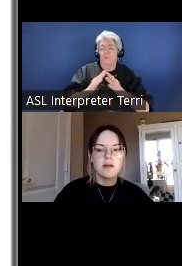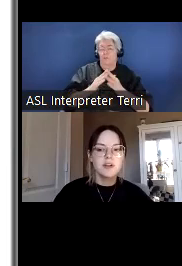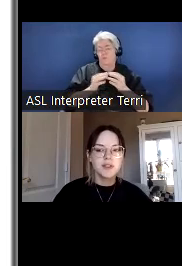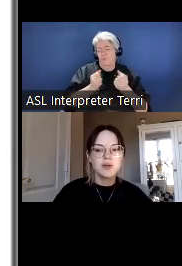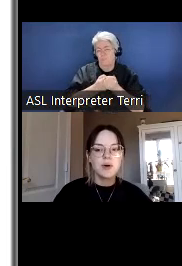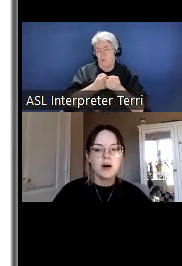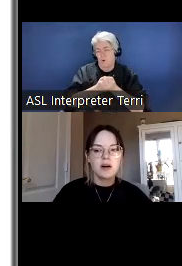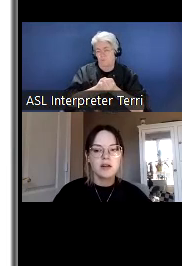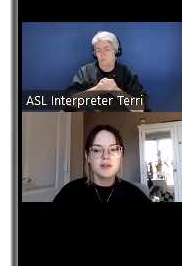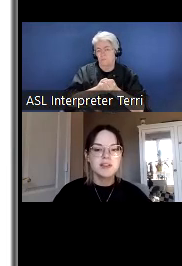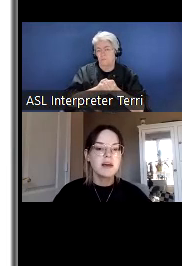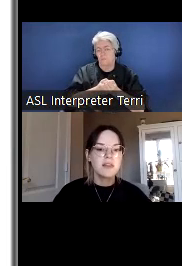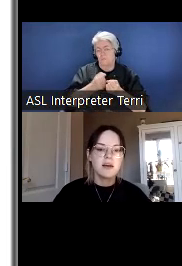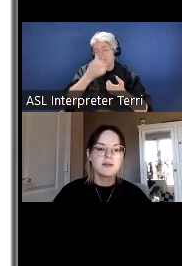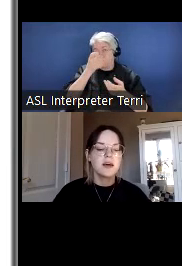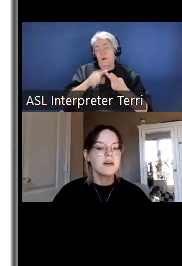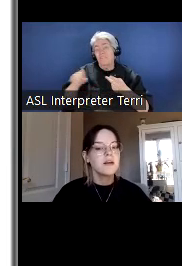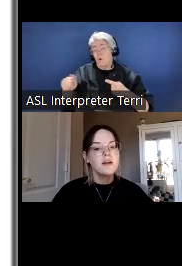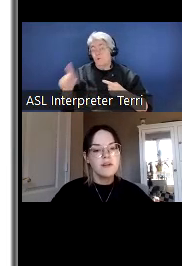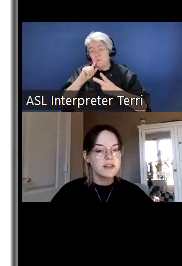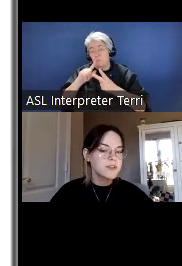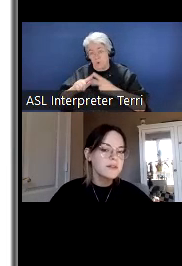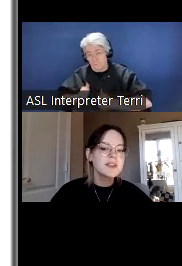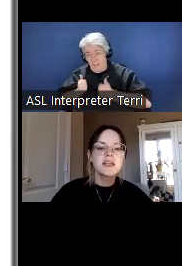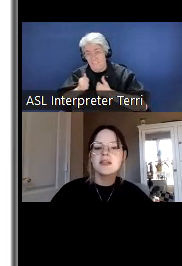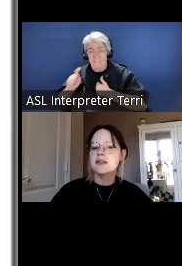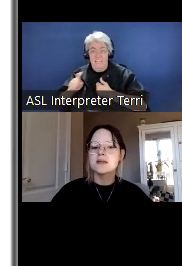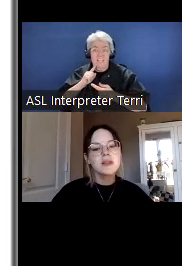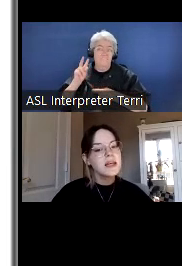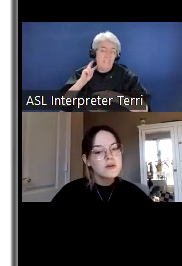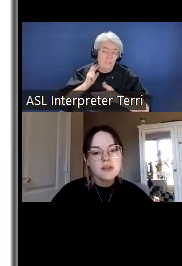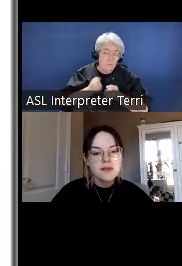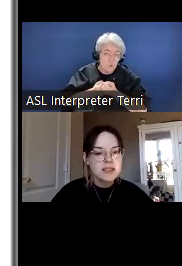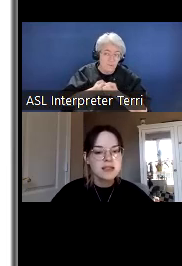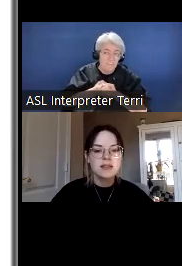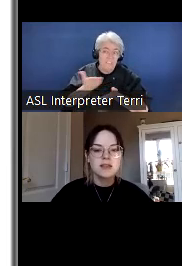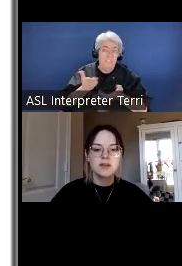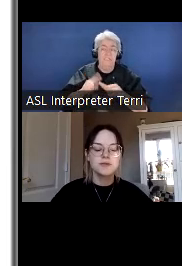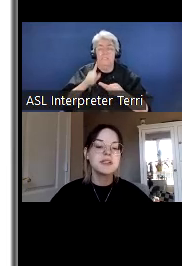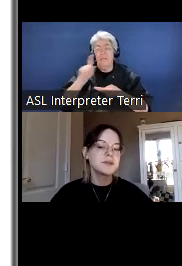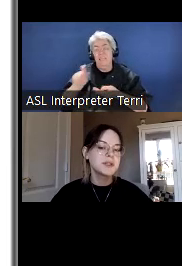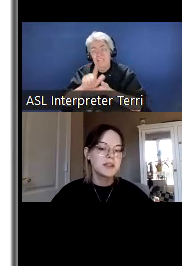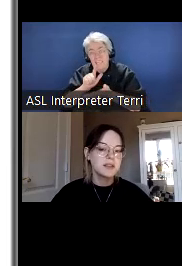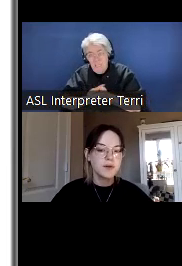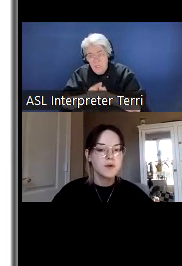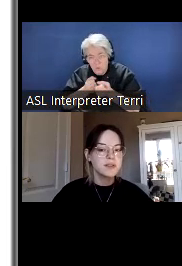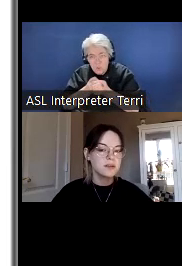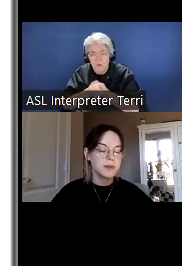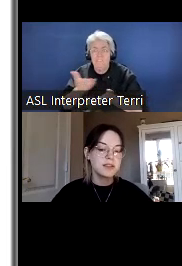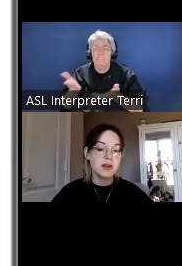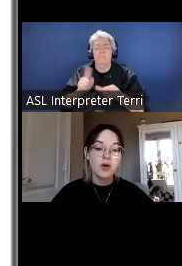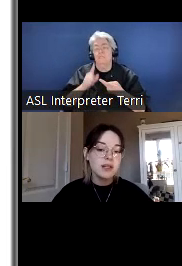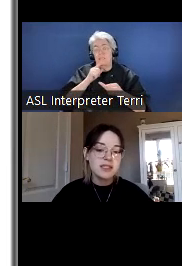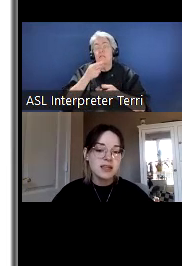especially for survivors who are seeking things like victim services, legal services, resources for